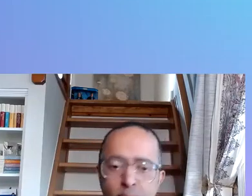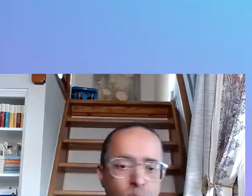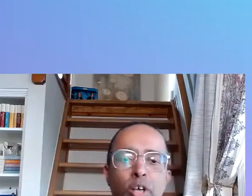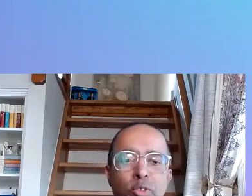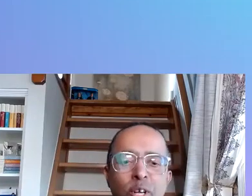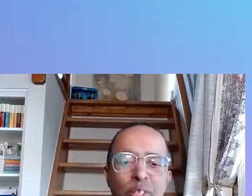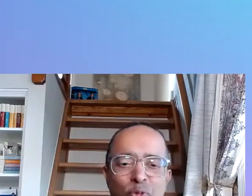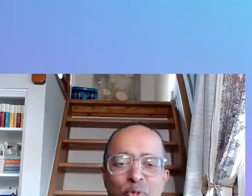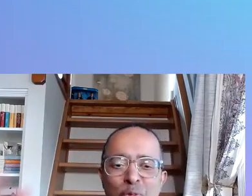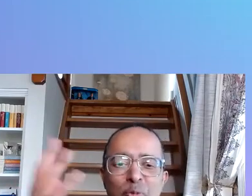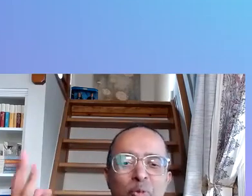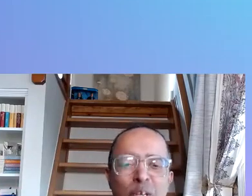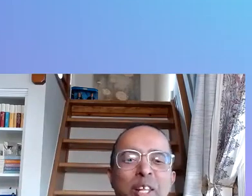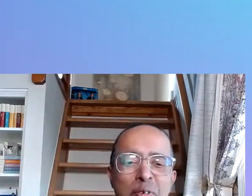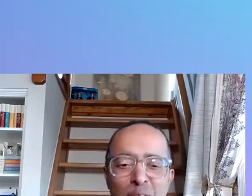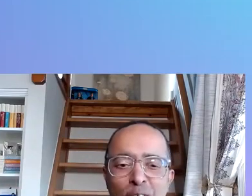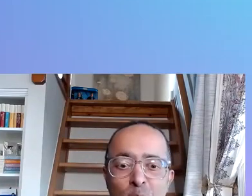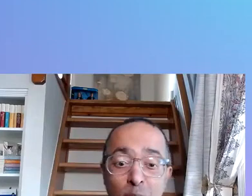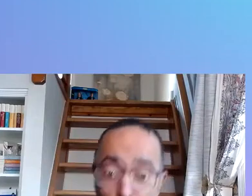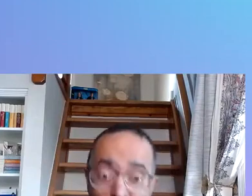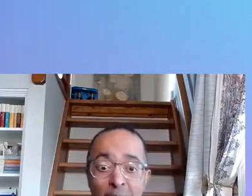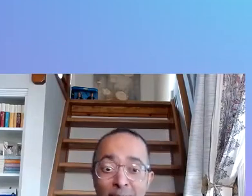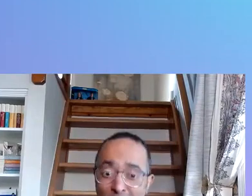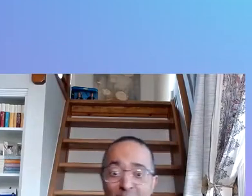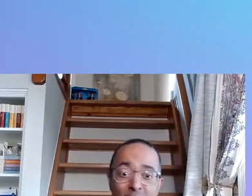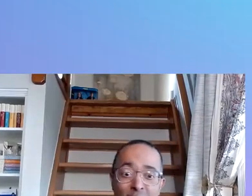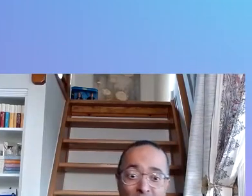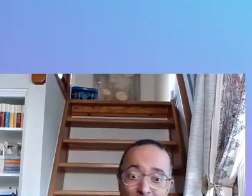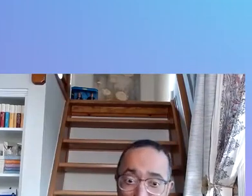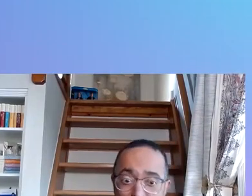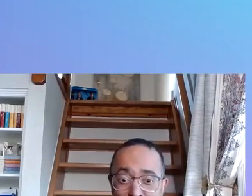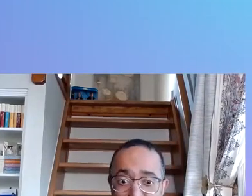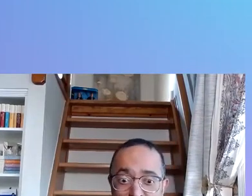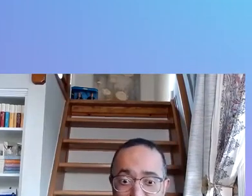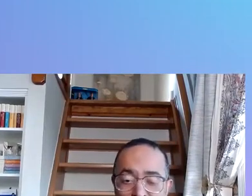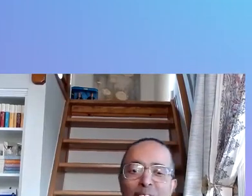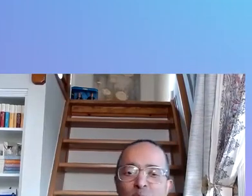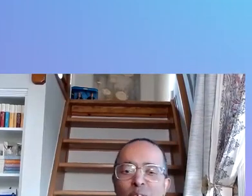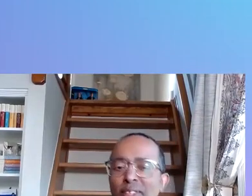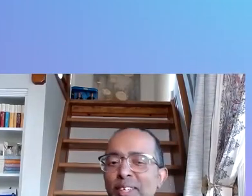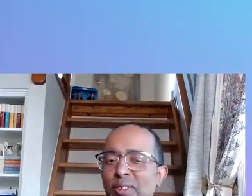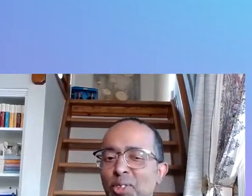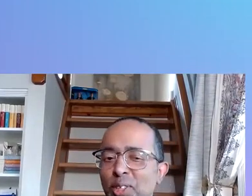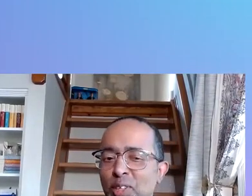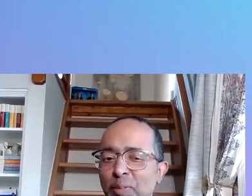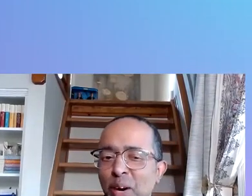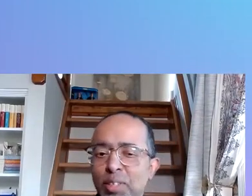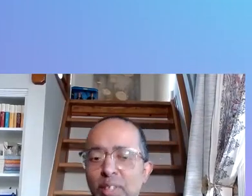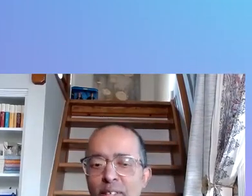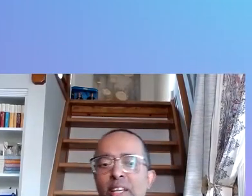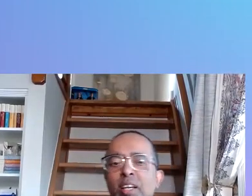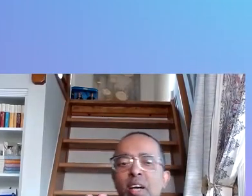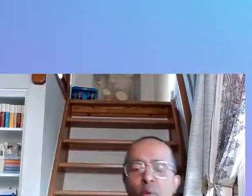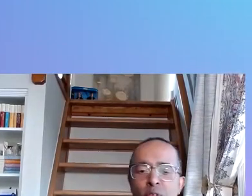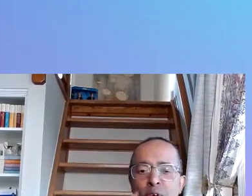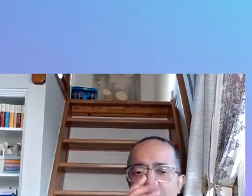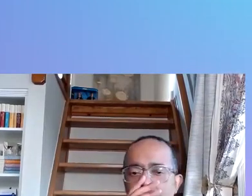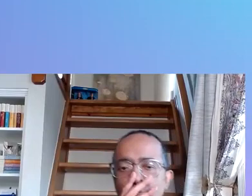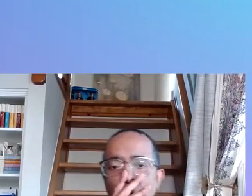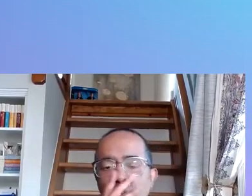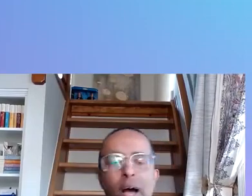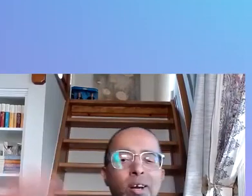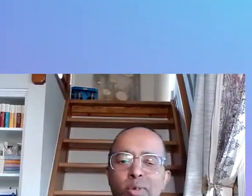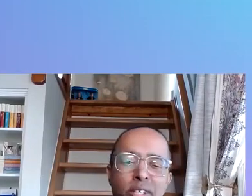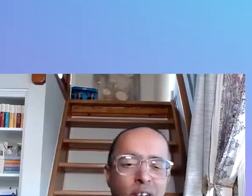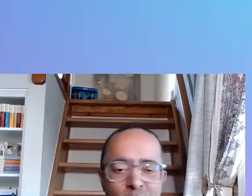were telling them about lawsuits, like, oh, wait, that's the thing I'm sensitive about, right? So what's the thing they're sensitive about? What's the thing where they're